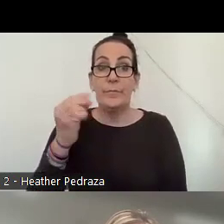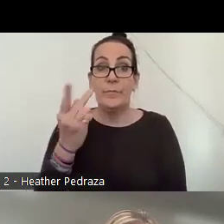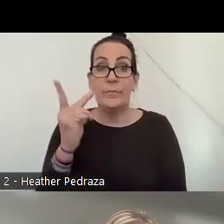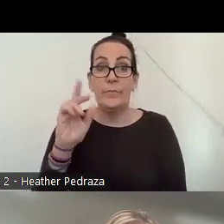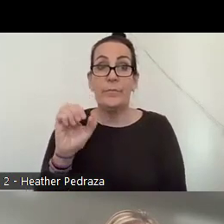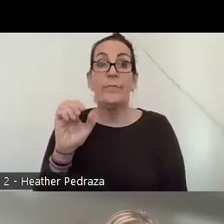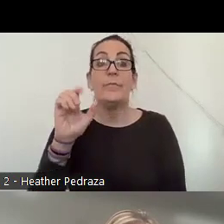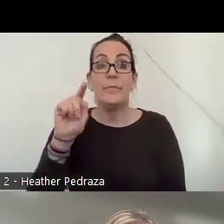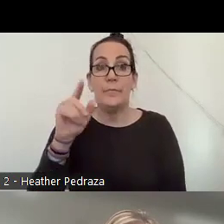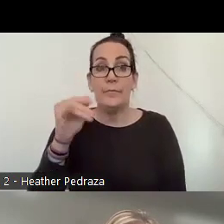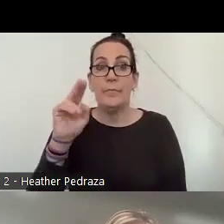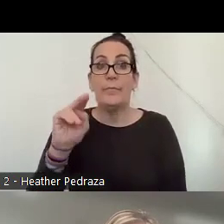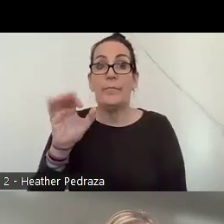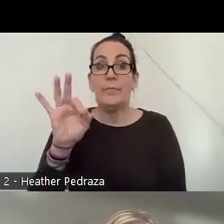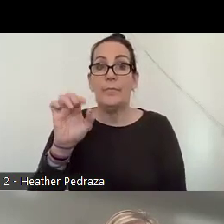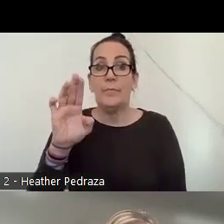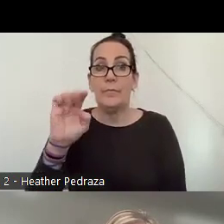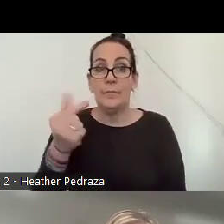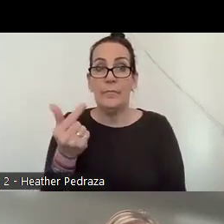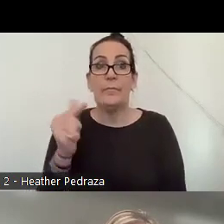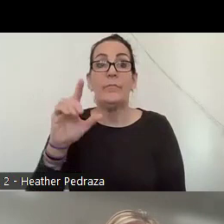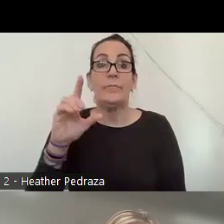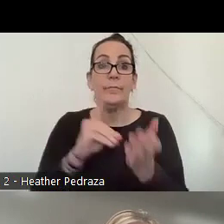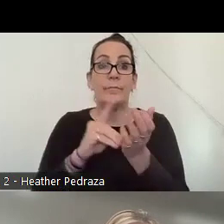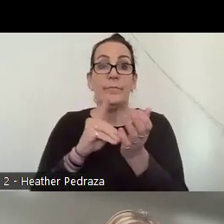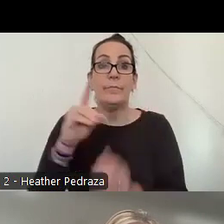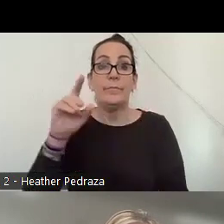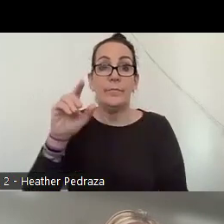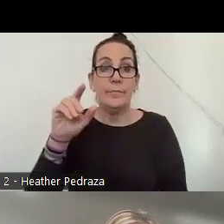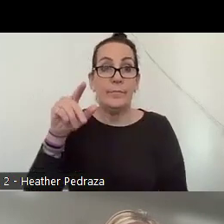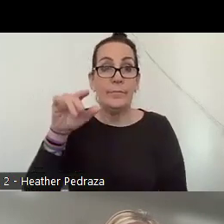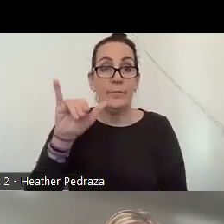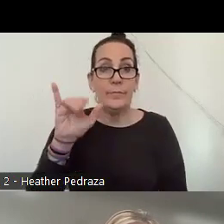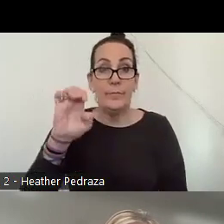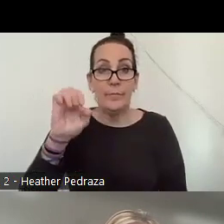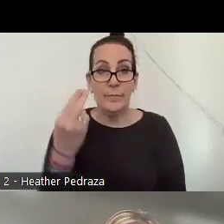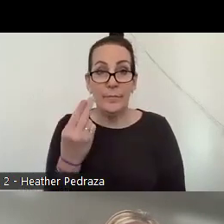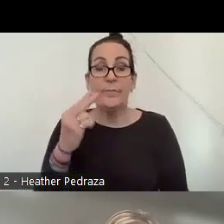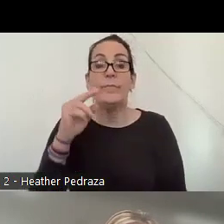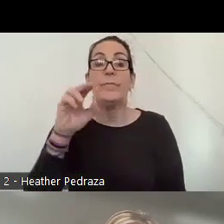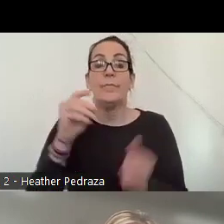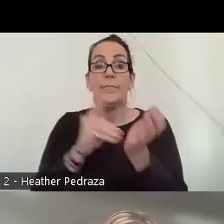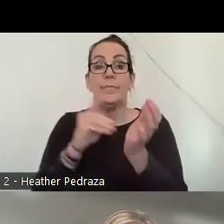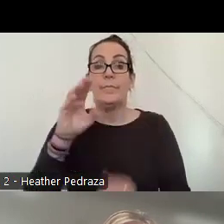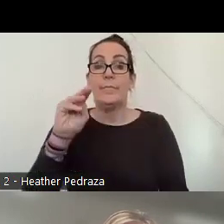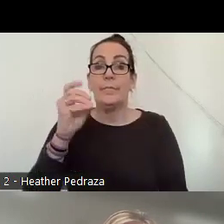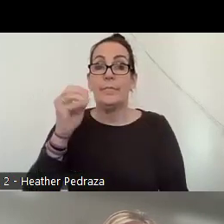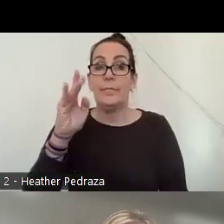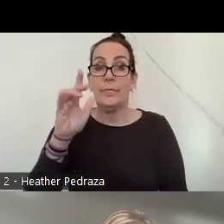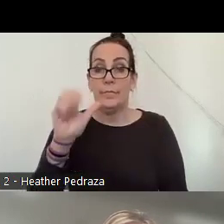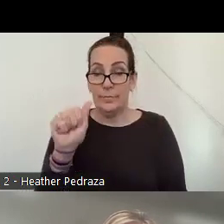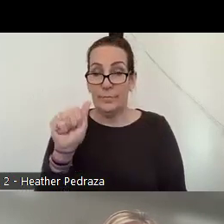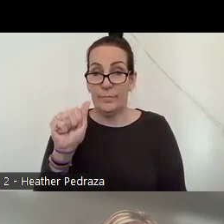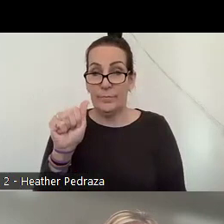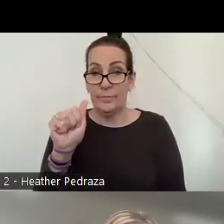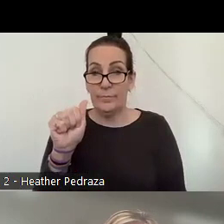Dr. Ye, and Dr. Mobley in sharing with us advances in Alzheimer's and research.